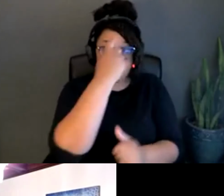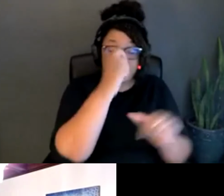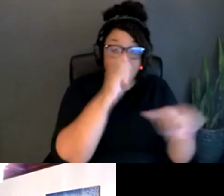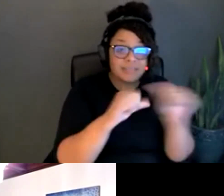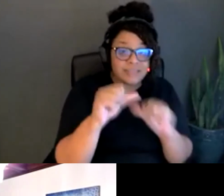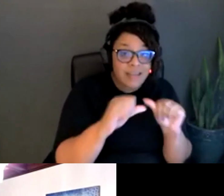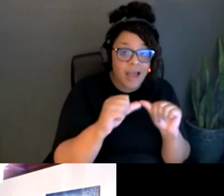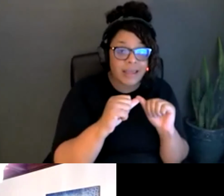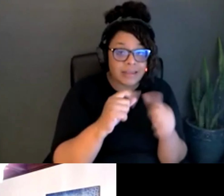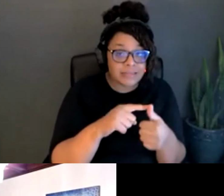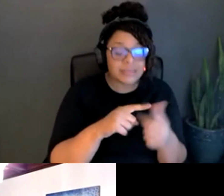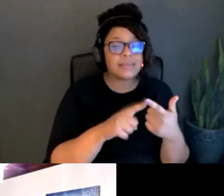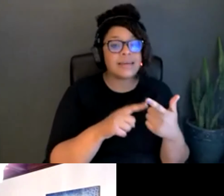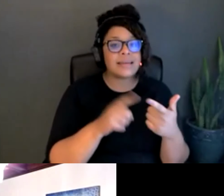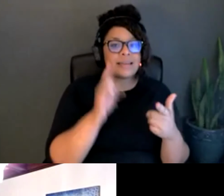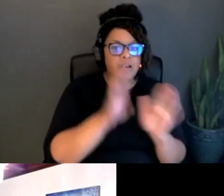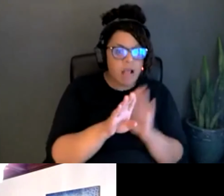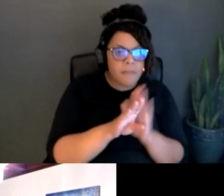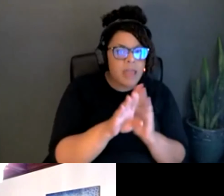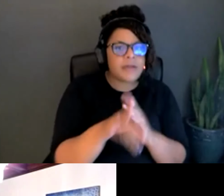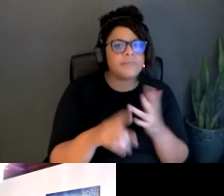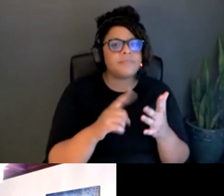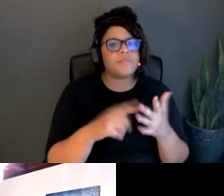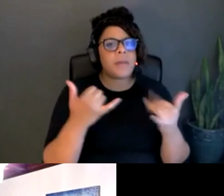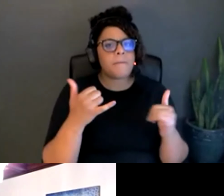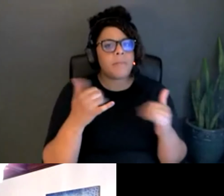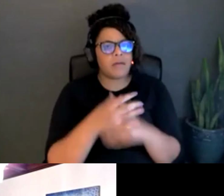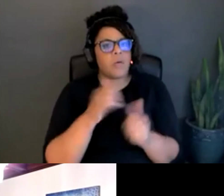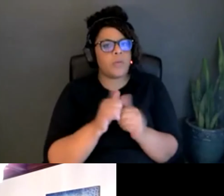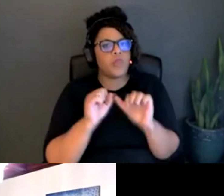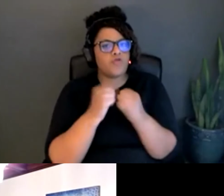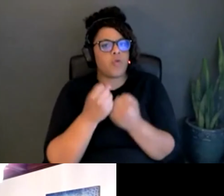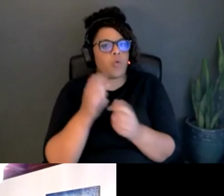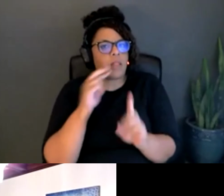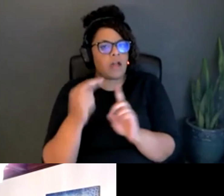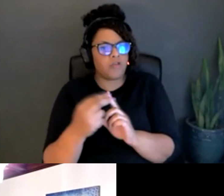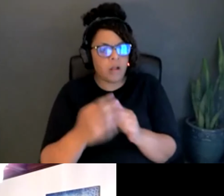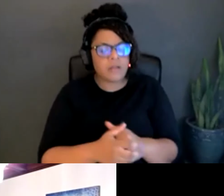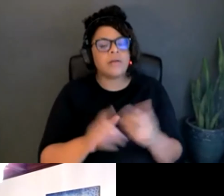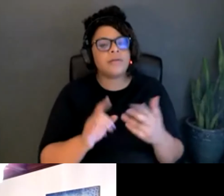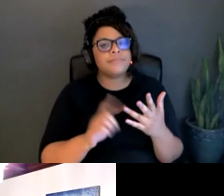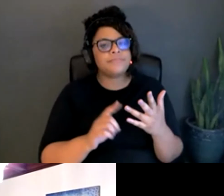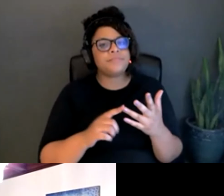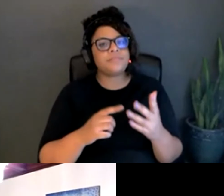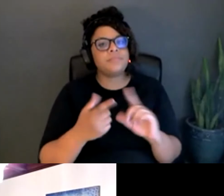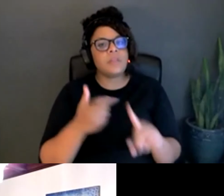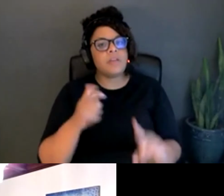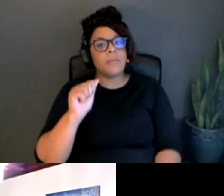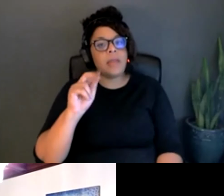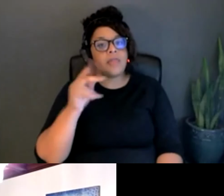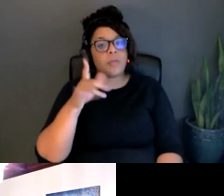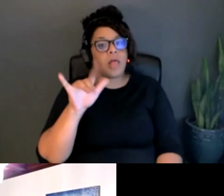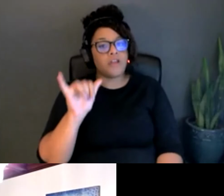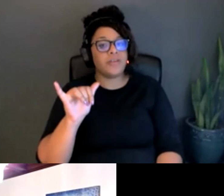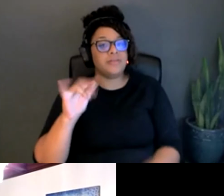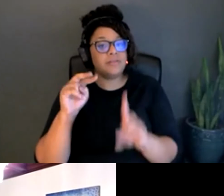in terms of development, what play is from a sociological standpoint, and what play is from an anthropological